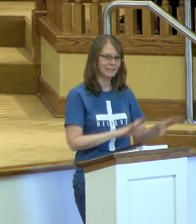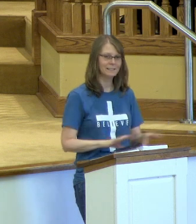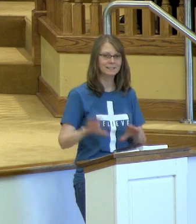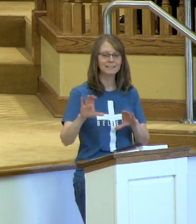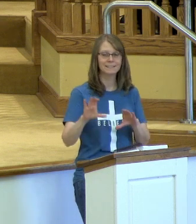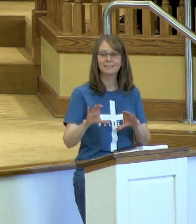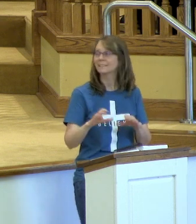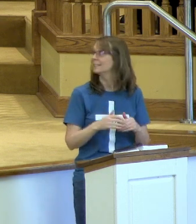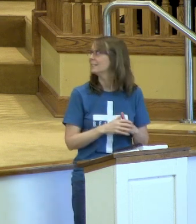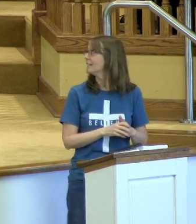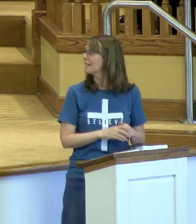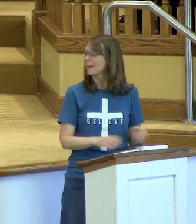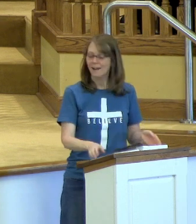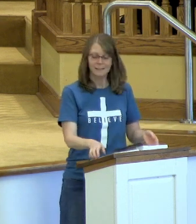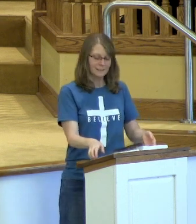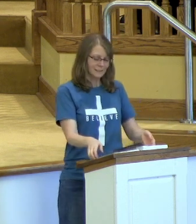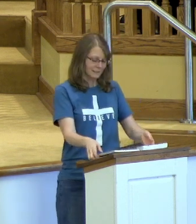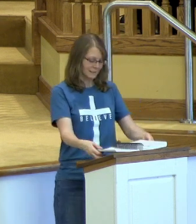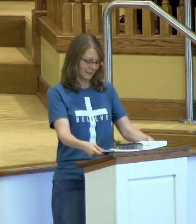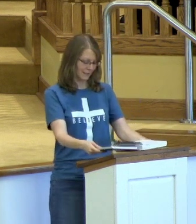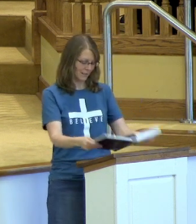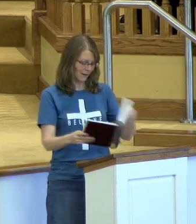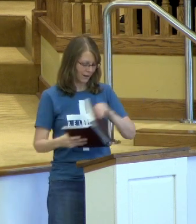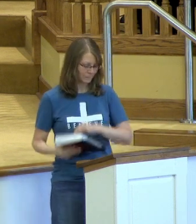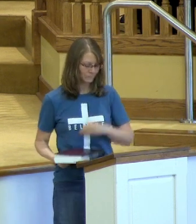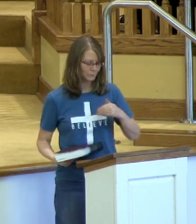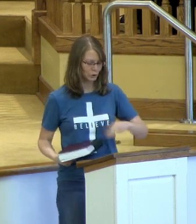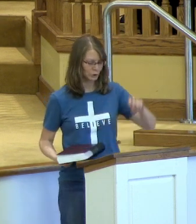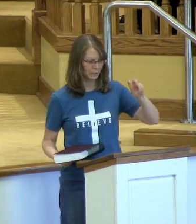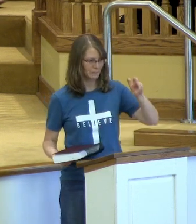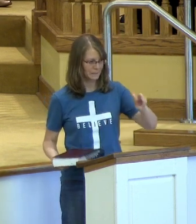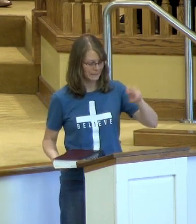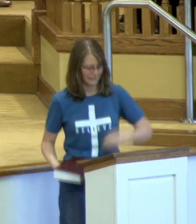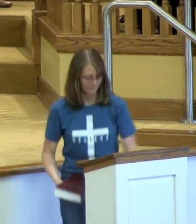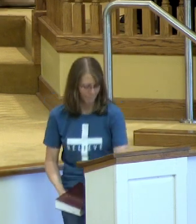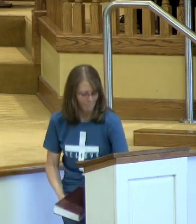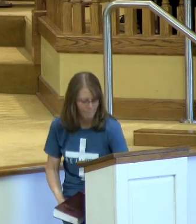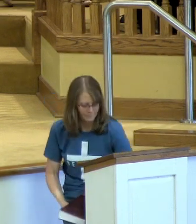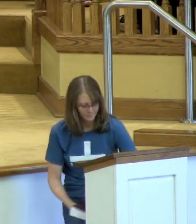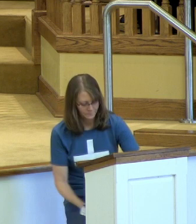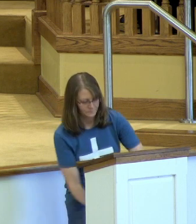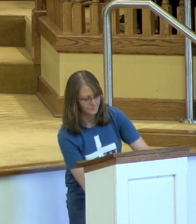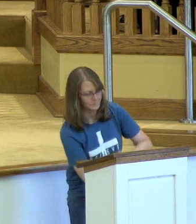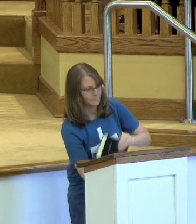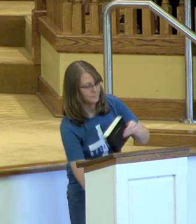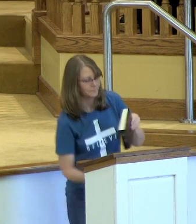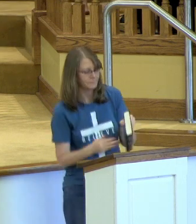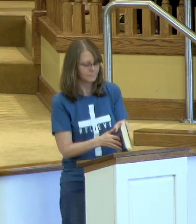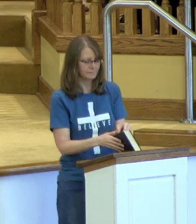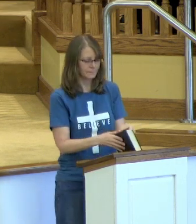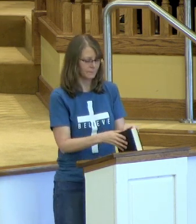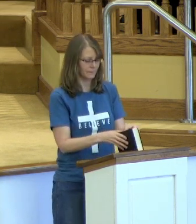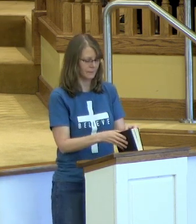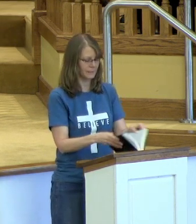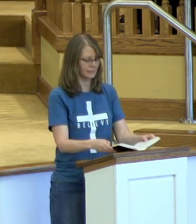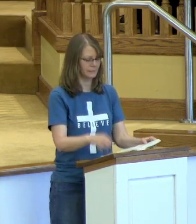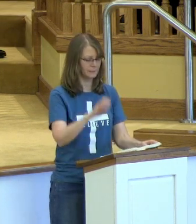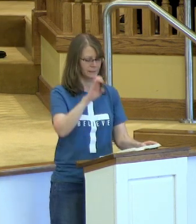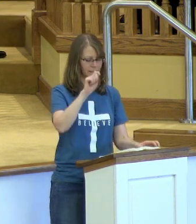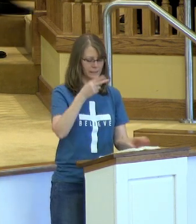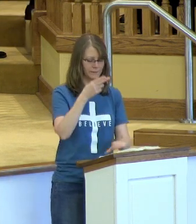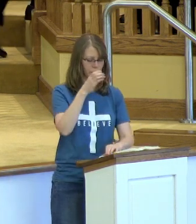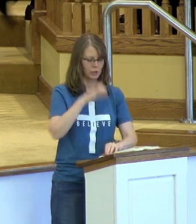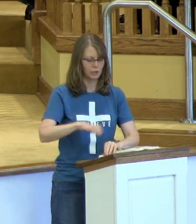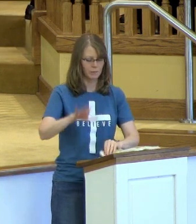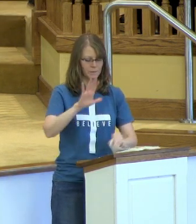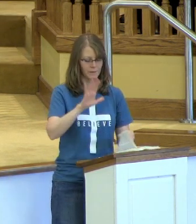done. Amen. All right, you may be seated this evening. Let's take our Bibles and turn to Ephesians chapter number 5. And praise